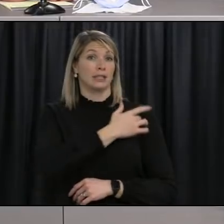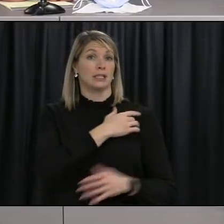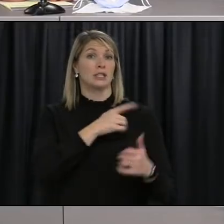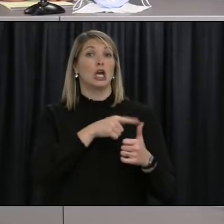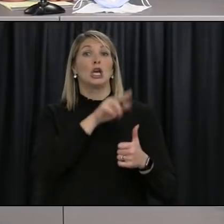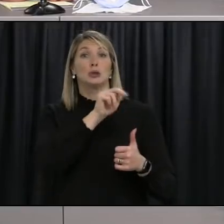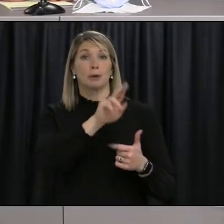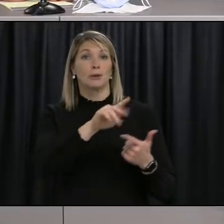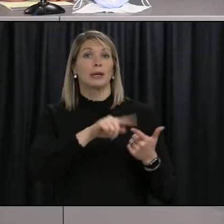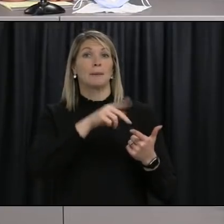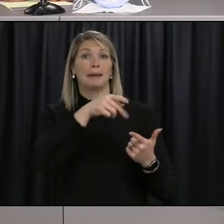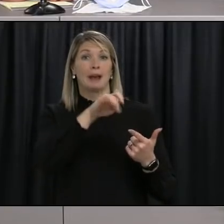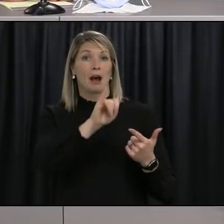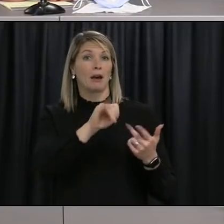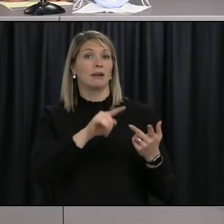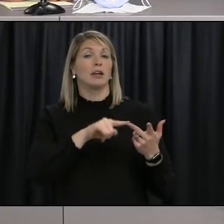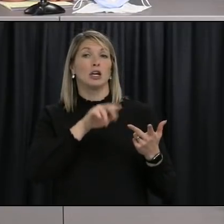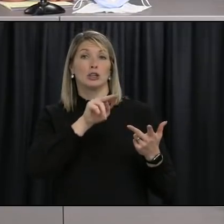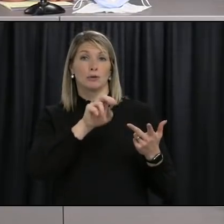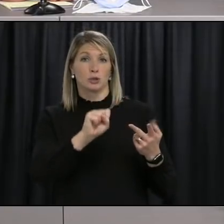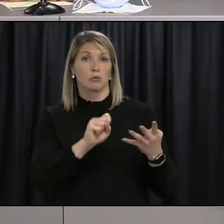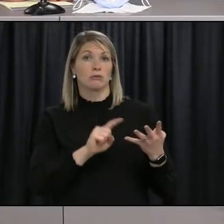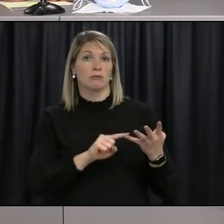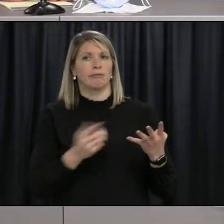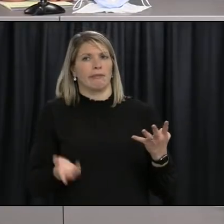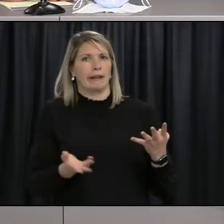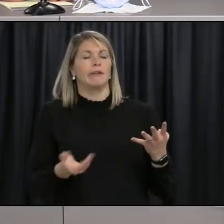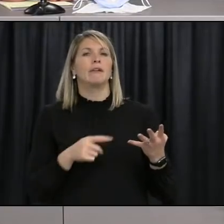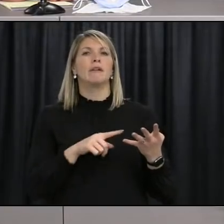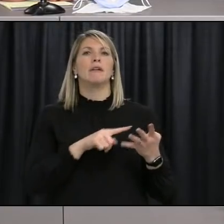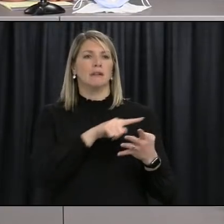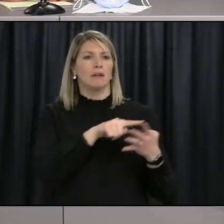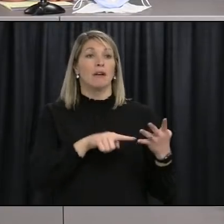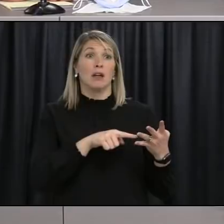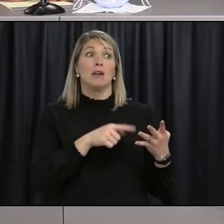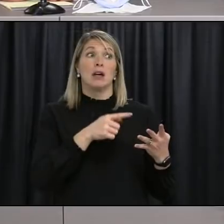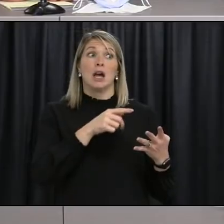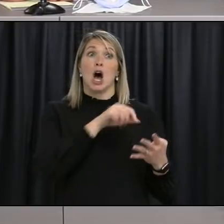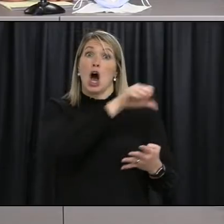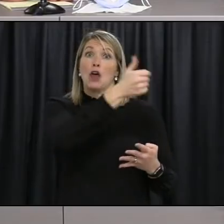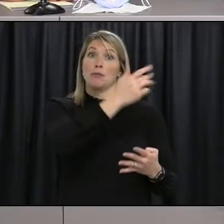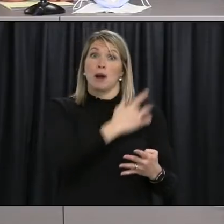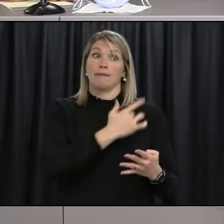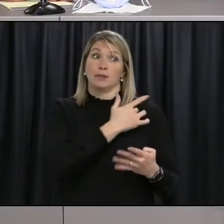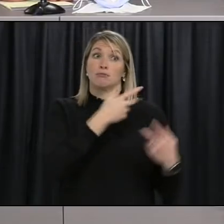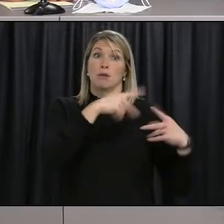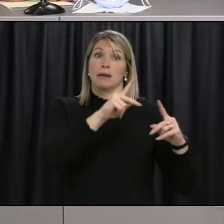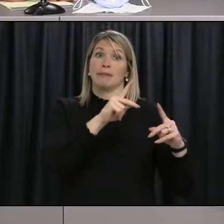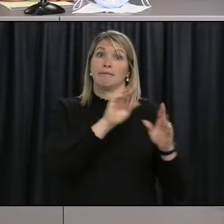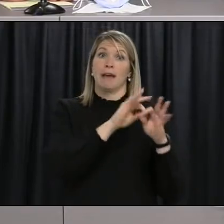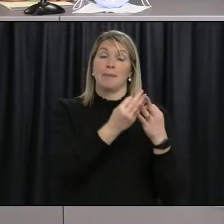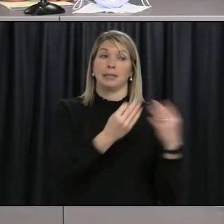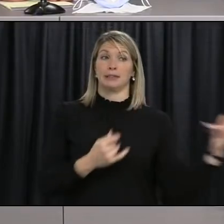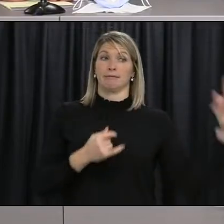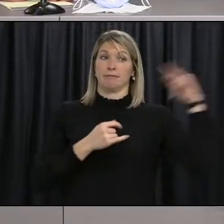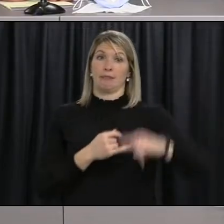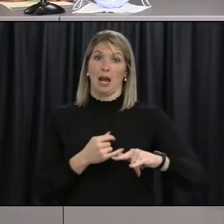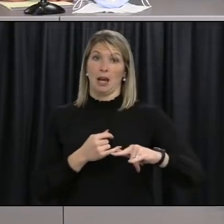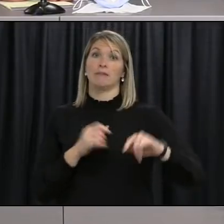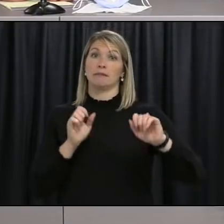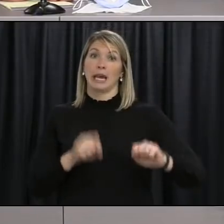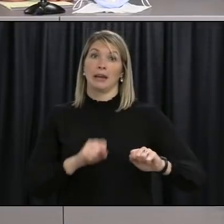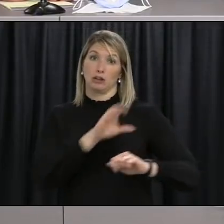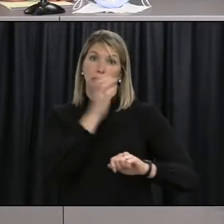PEI, are all allowing family members from the rest of Canada to visit, whether over the holidays or not, so long as they isolate for 14